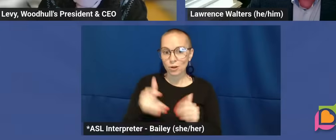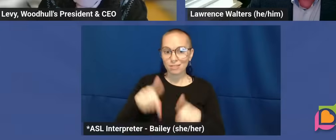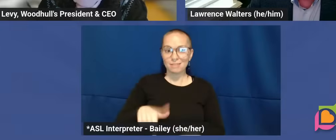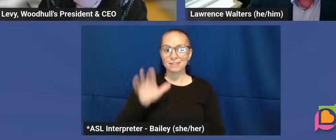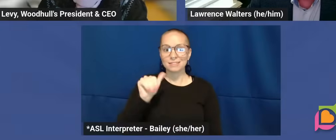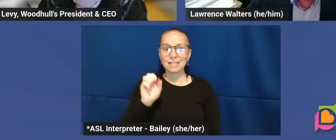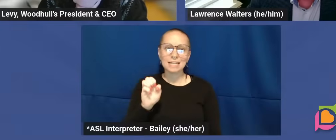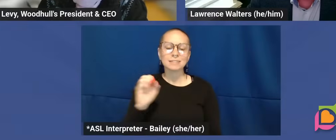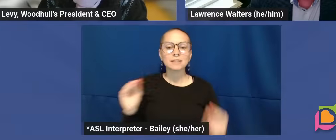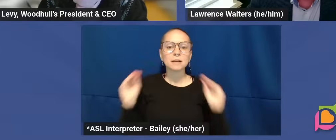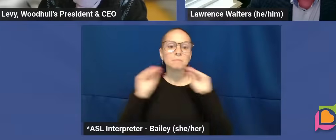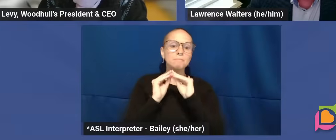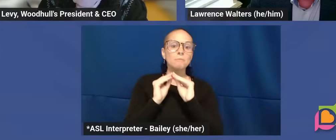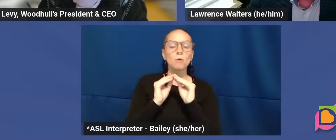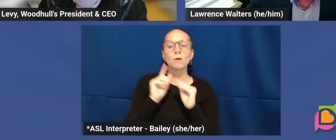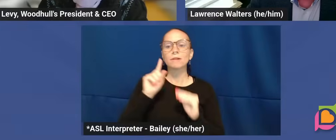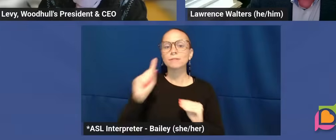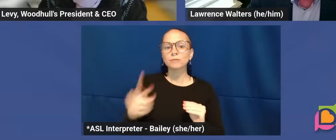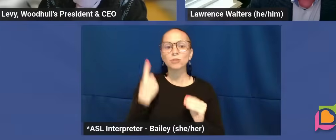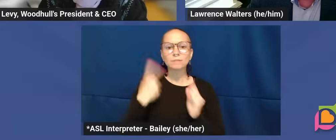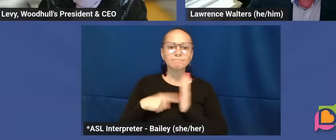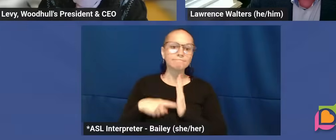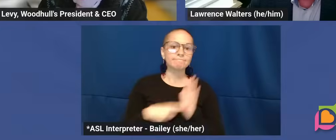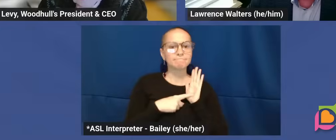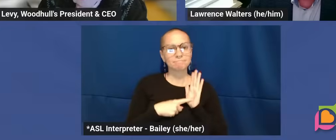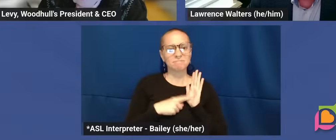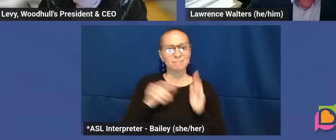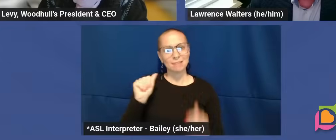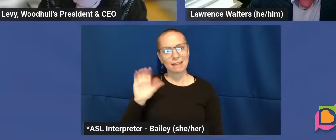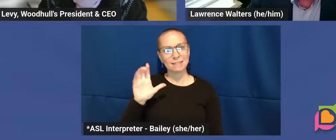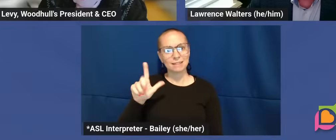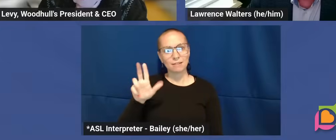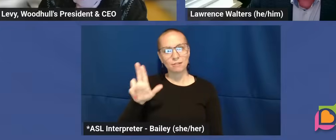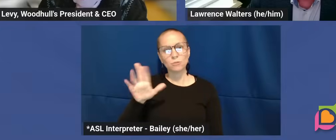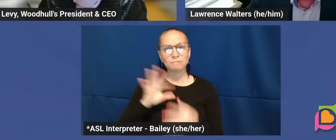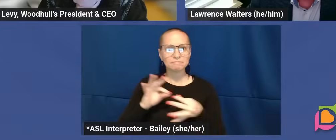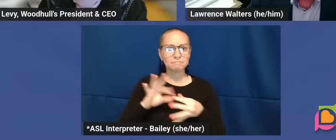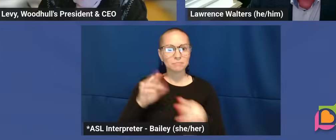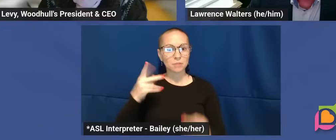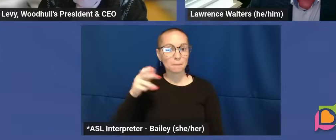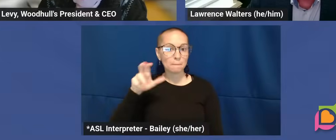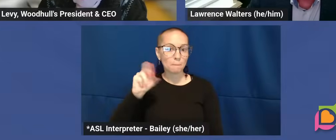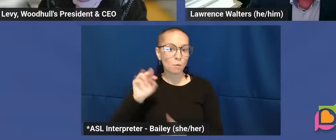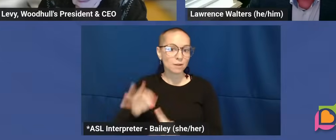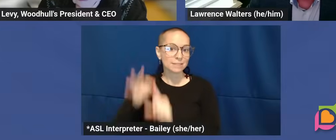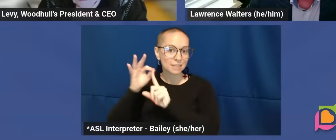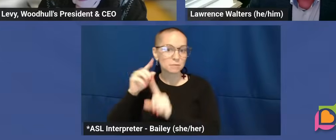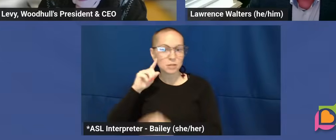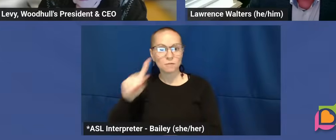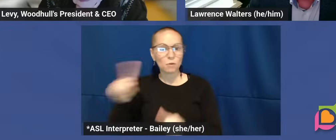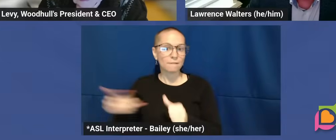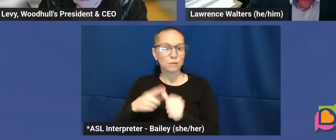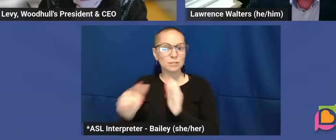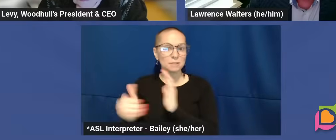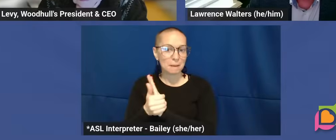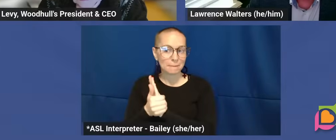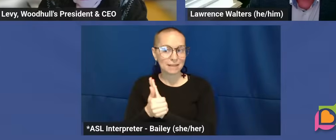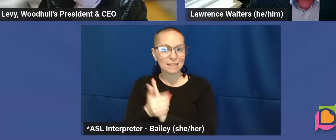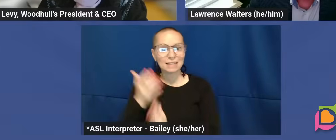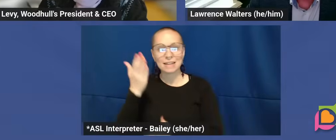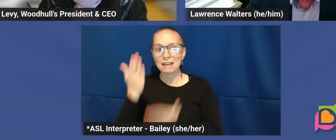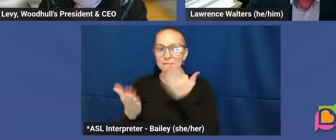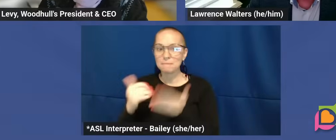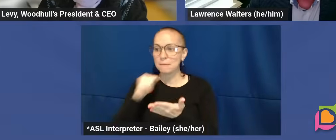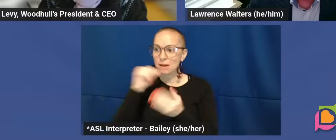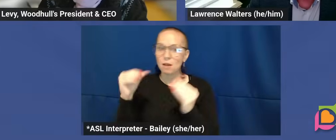of an aberration, that it's as the ACLU said, the porn exception to the First Amendment, and that it doesn't go any